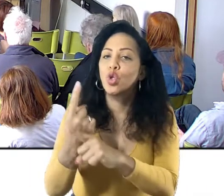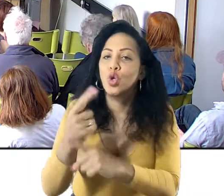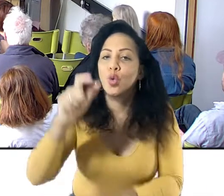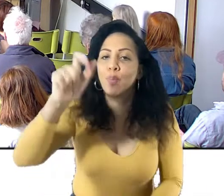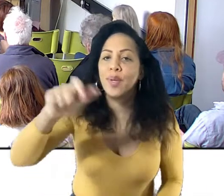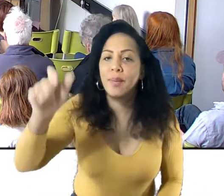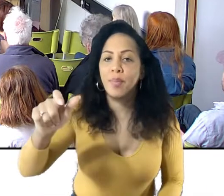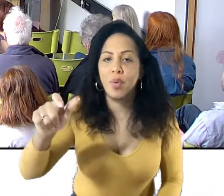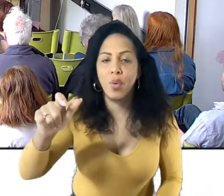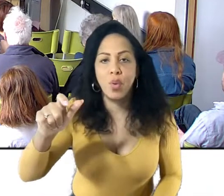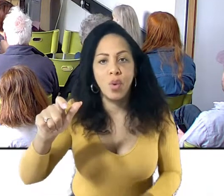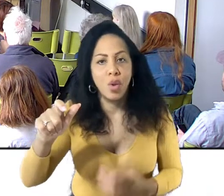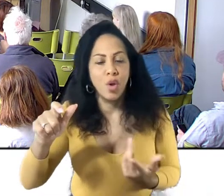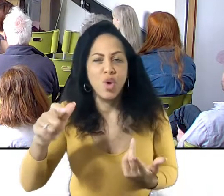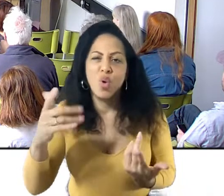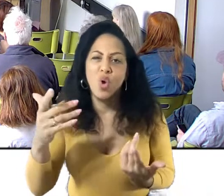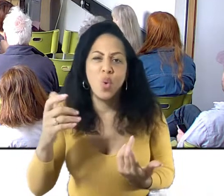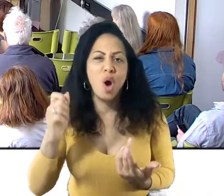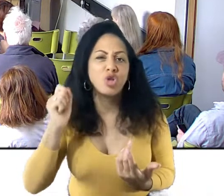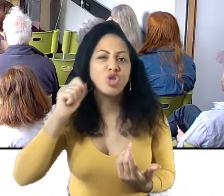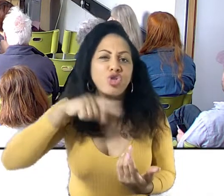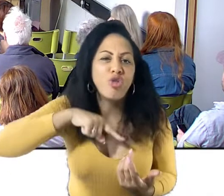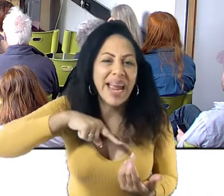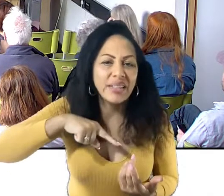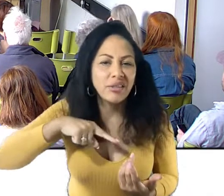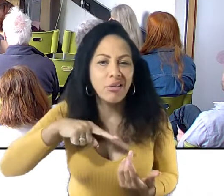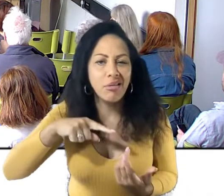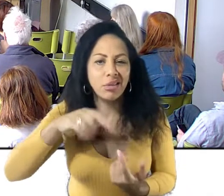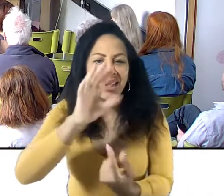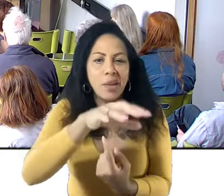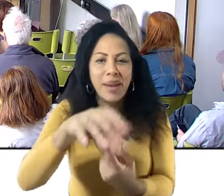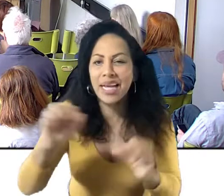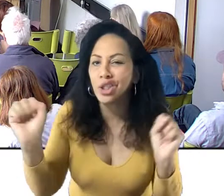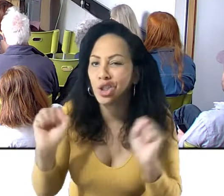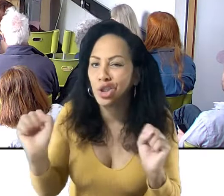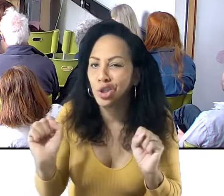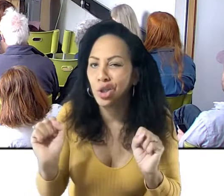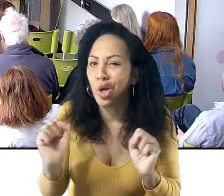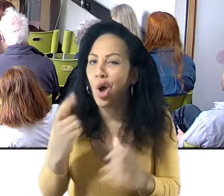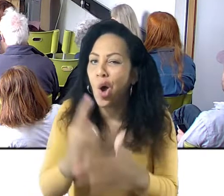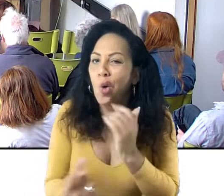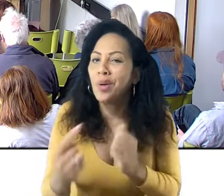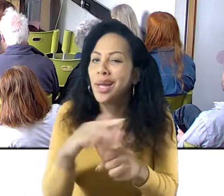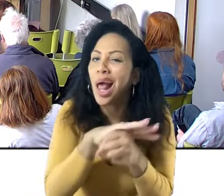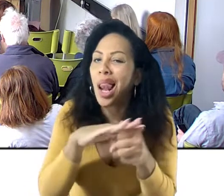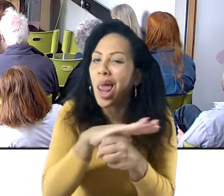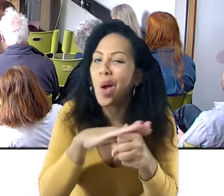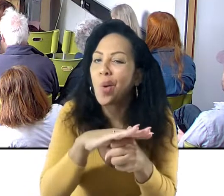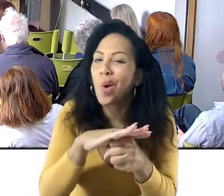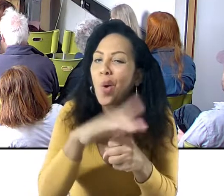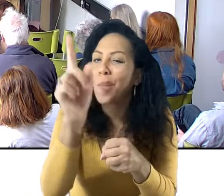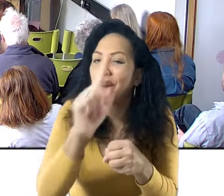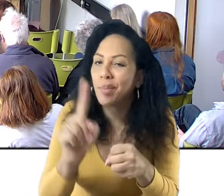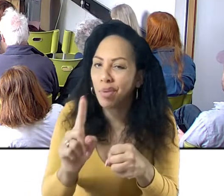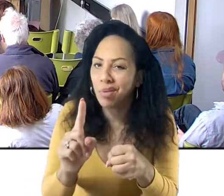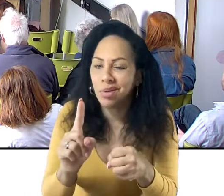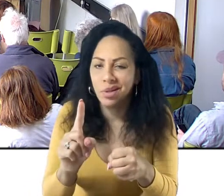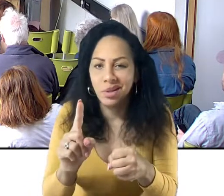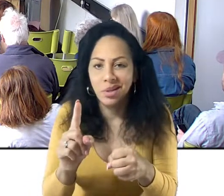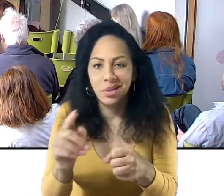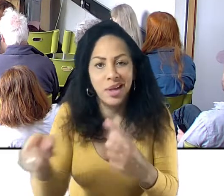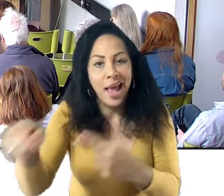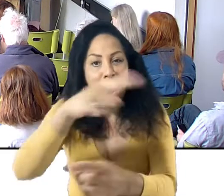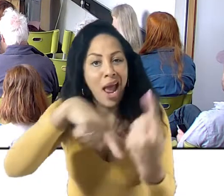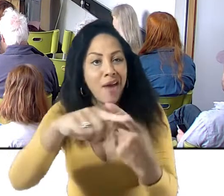What feedback from those people? I mean, often that it's just really personal, you know, that it feels personal even though it's